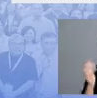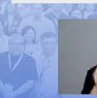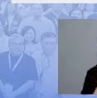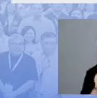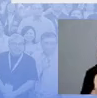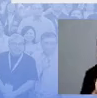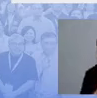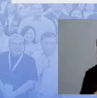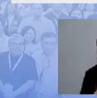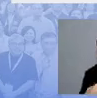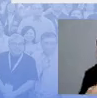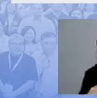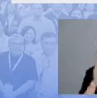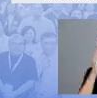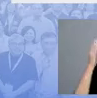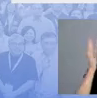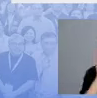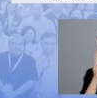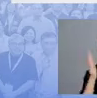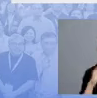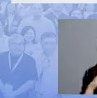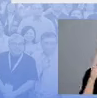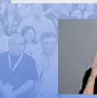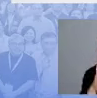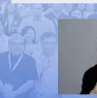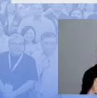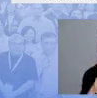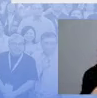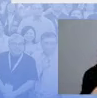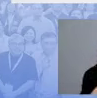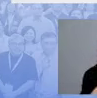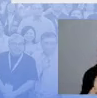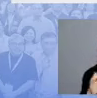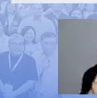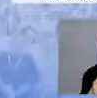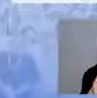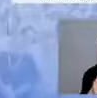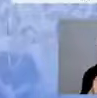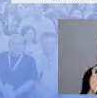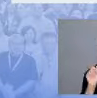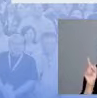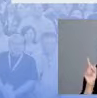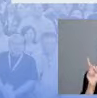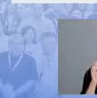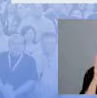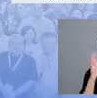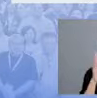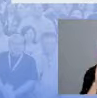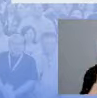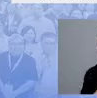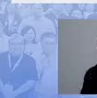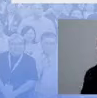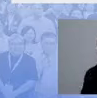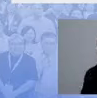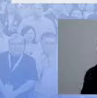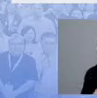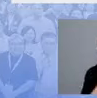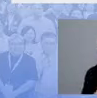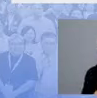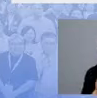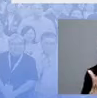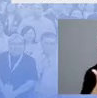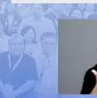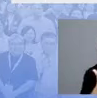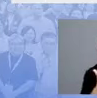here in Malaysia, they are actually focusing on the red color 3, which is the Malaysian Parliament level, Ministry of Economy, some